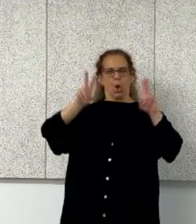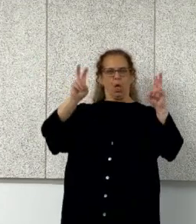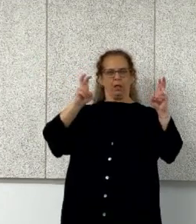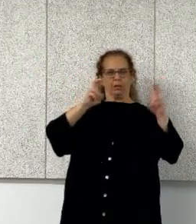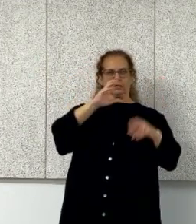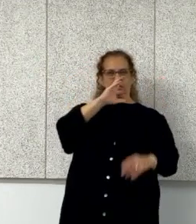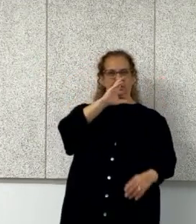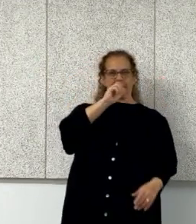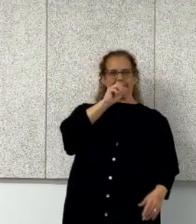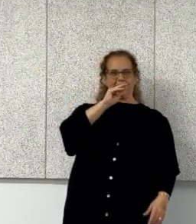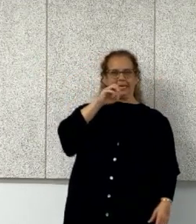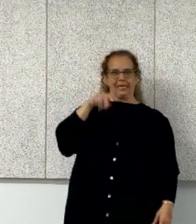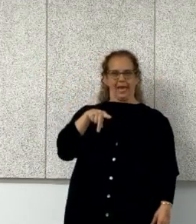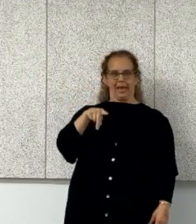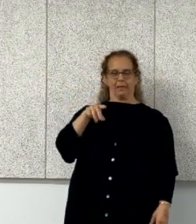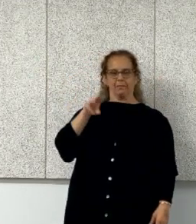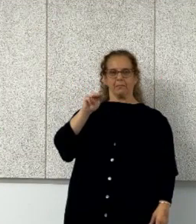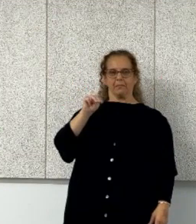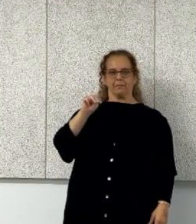Camp Manapia.